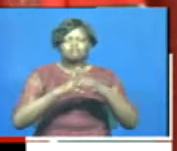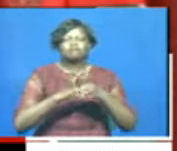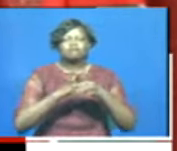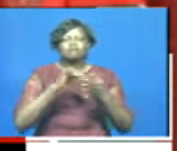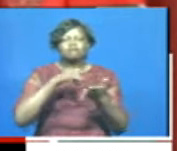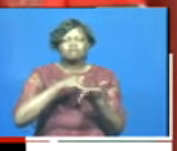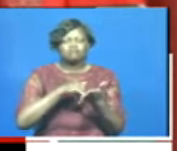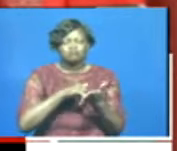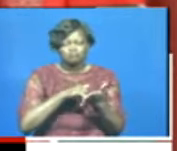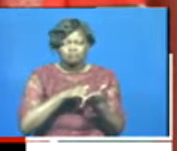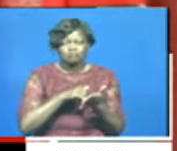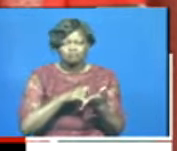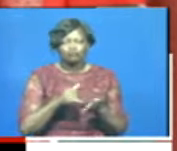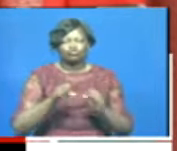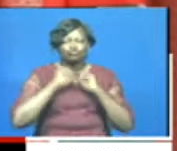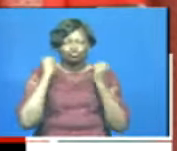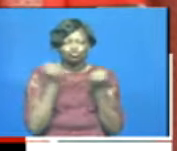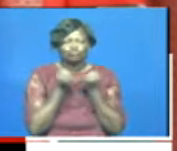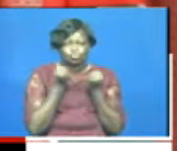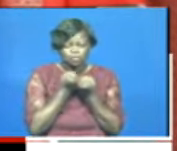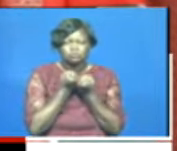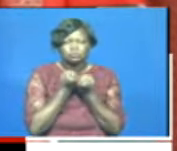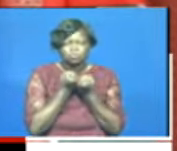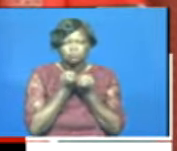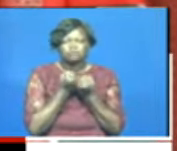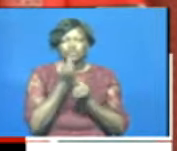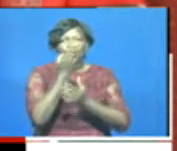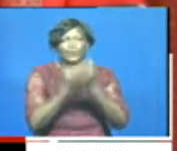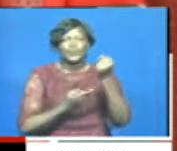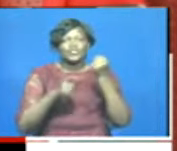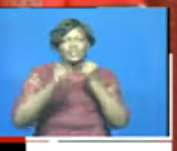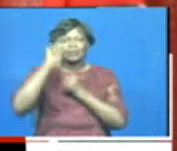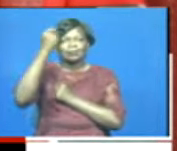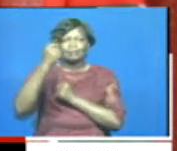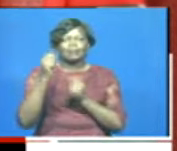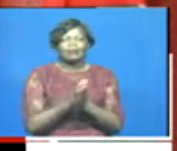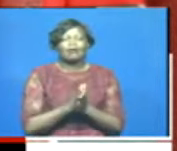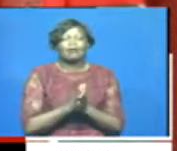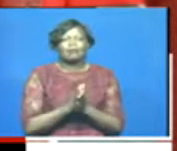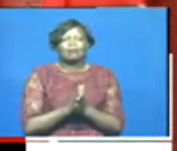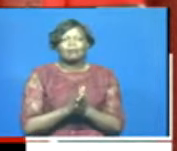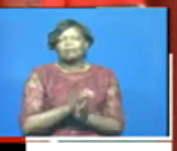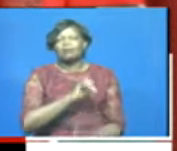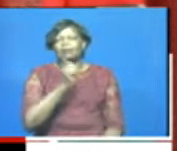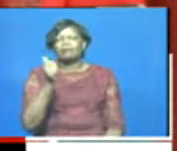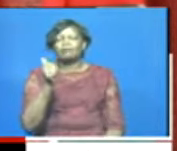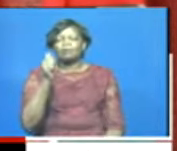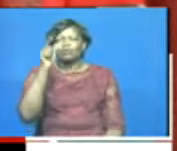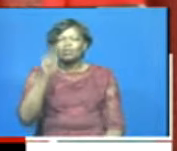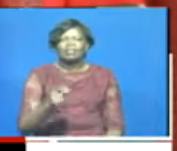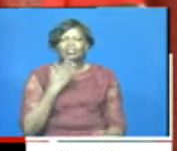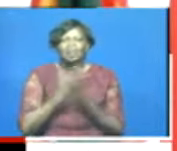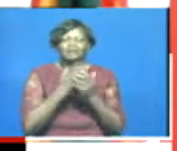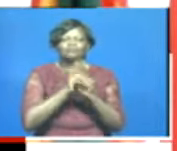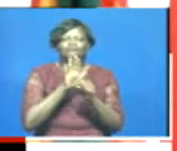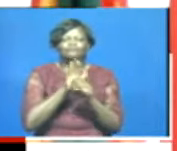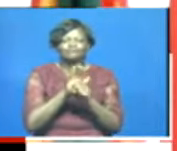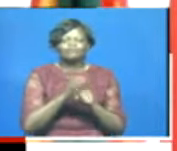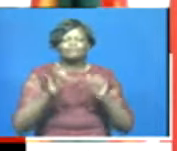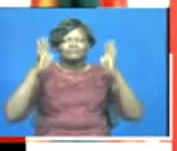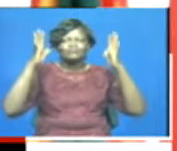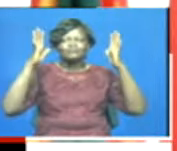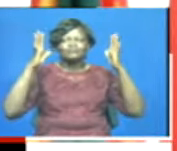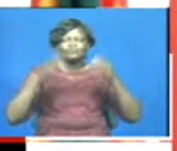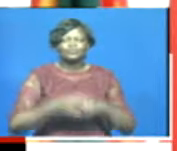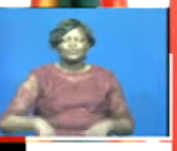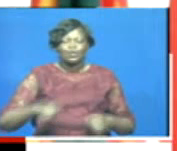inclusive society, both here in Kenya and on our African continent. Asante Nisana. Thank you. We are